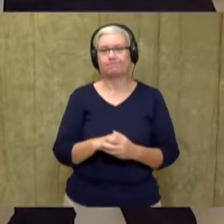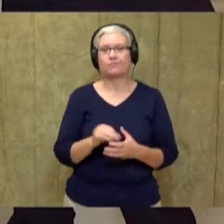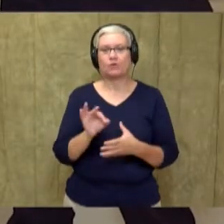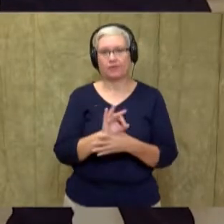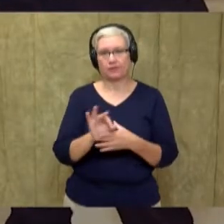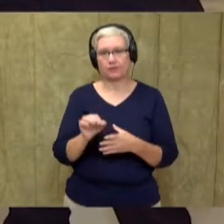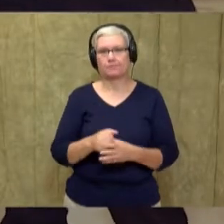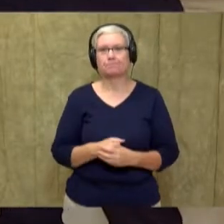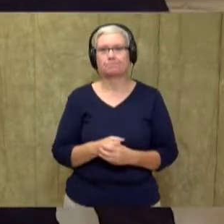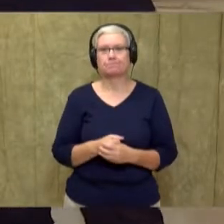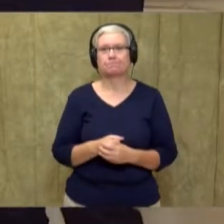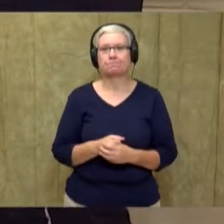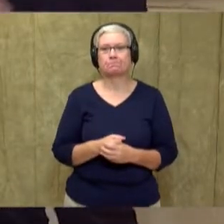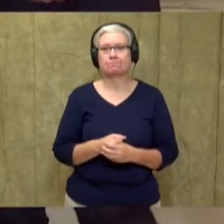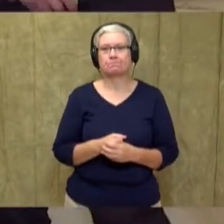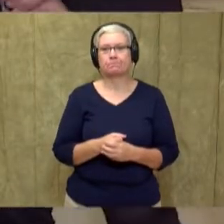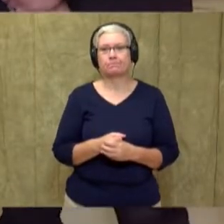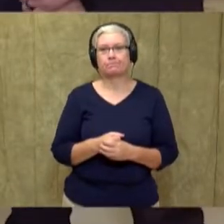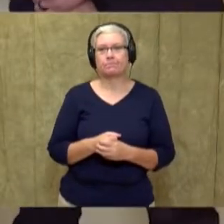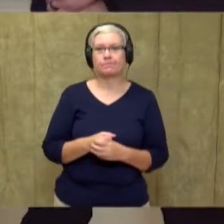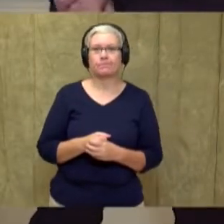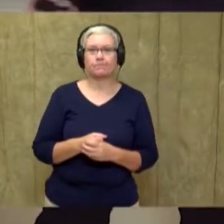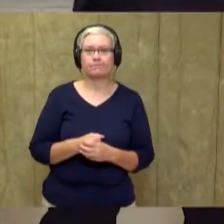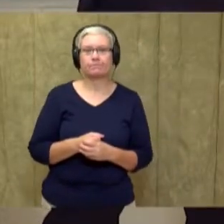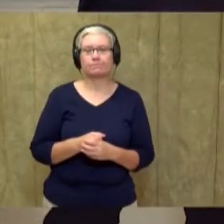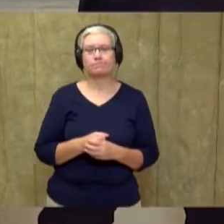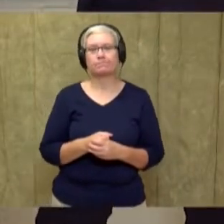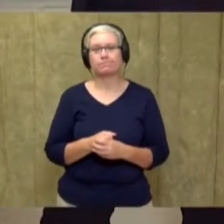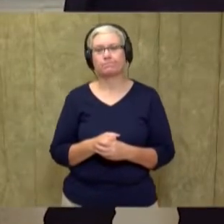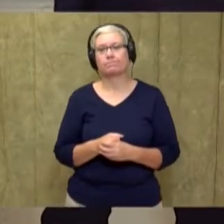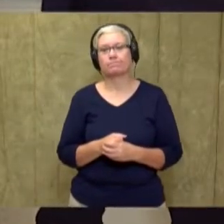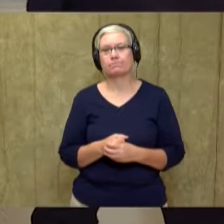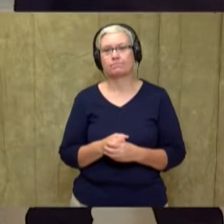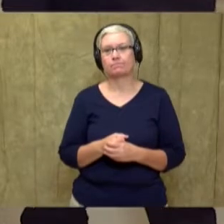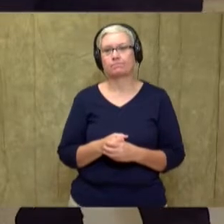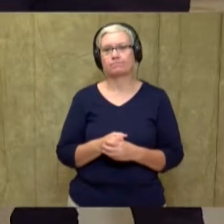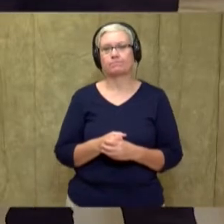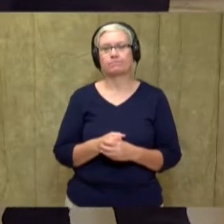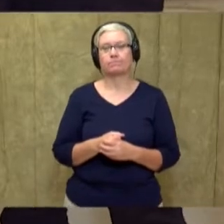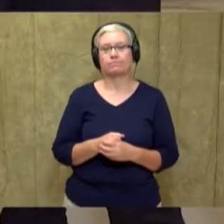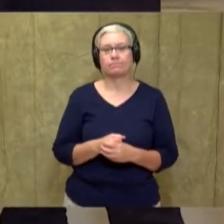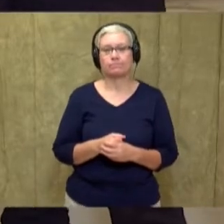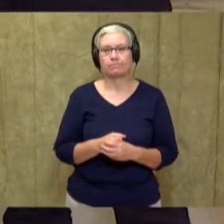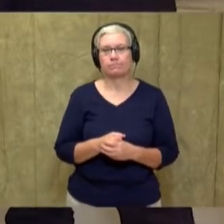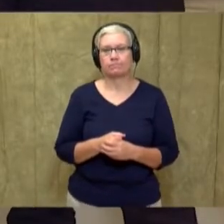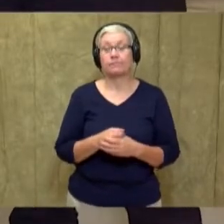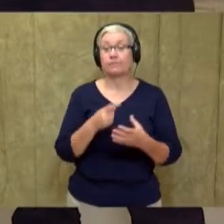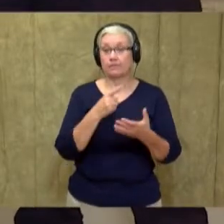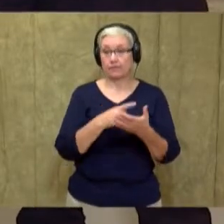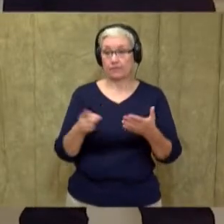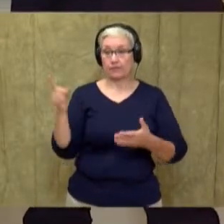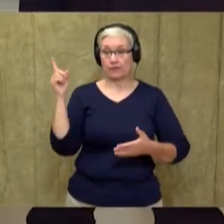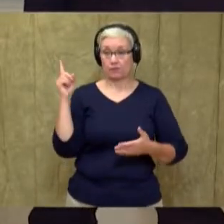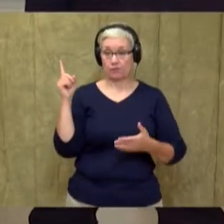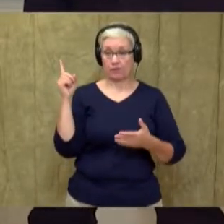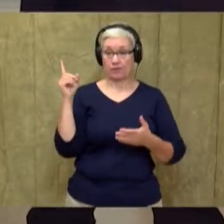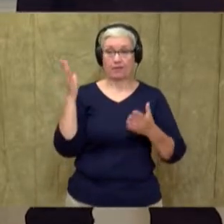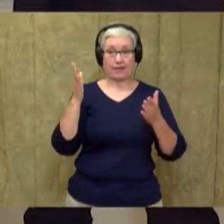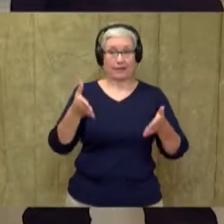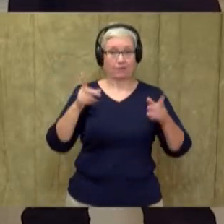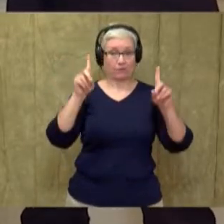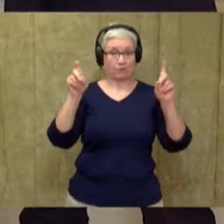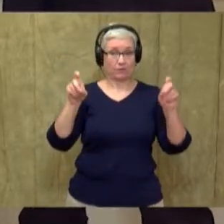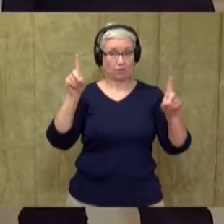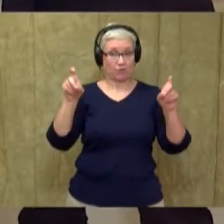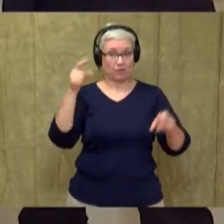we can represent those transformations algebraically. So with that being said, last week I left you with some questions to think